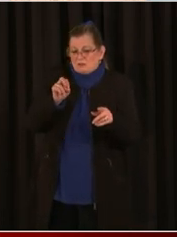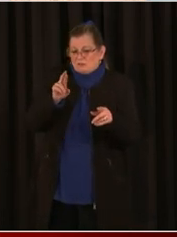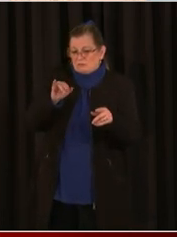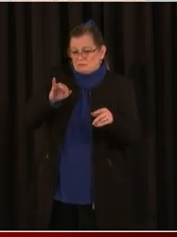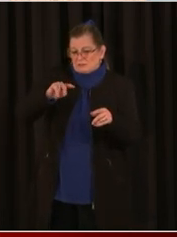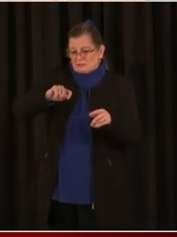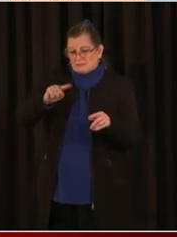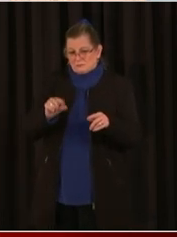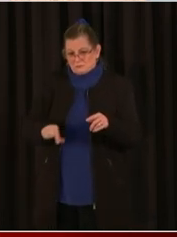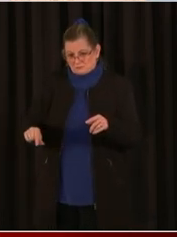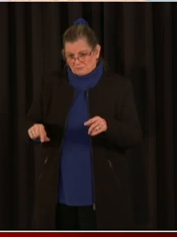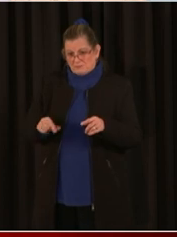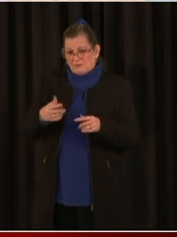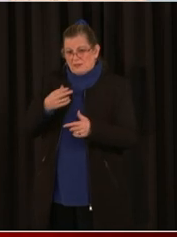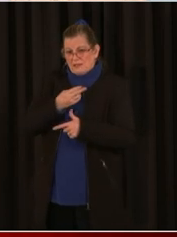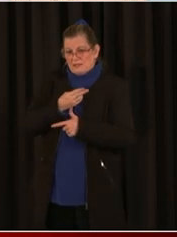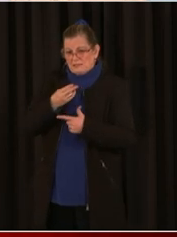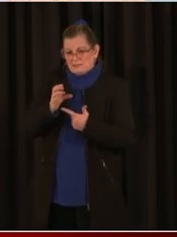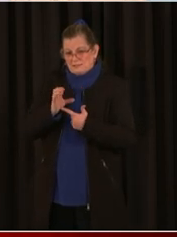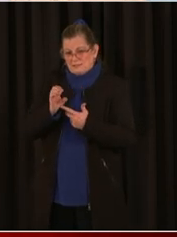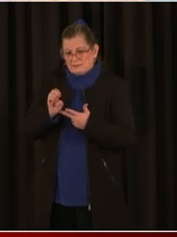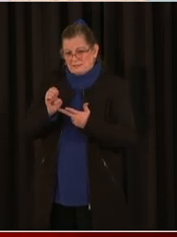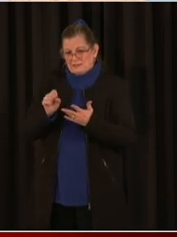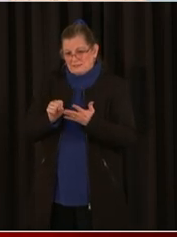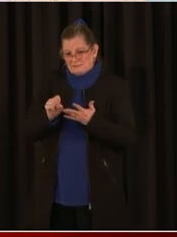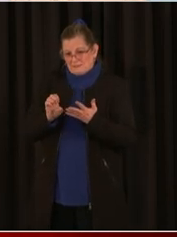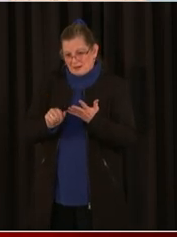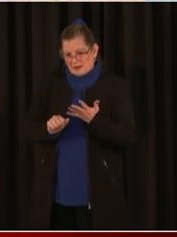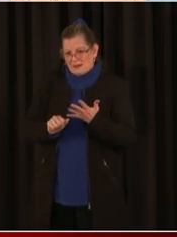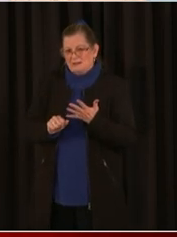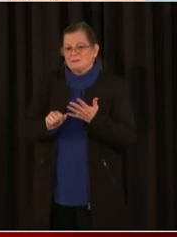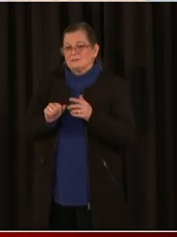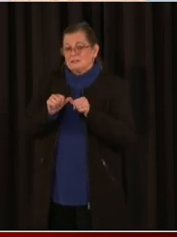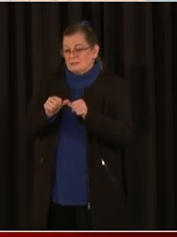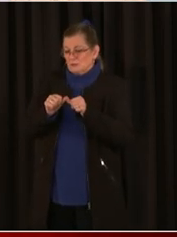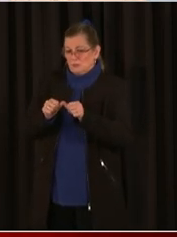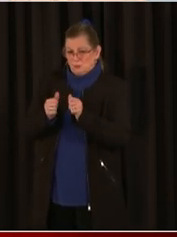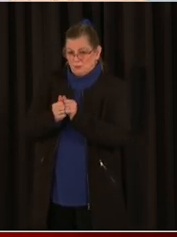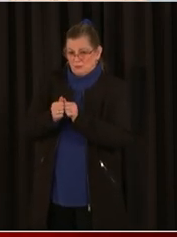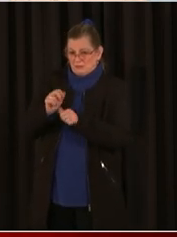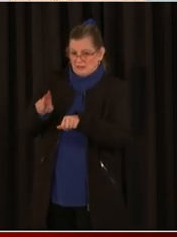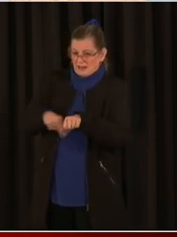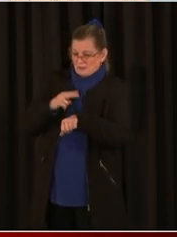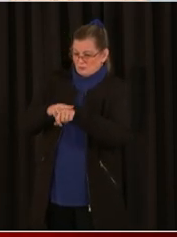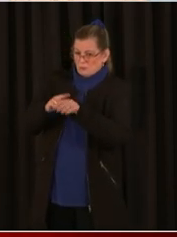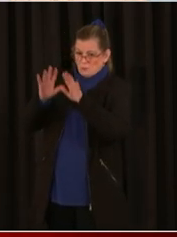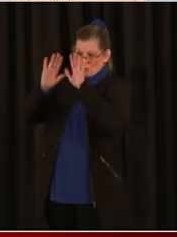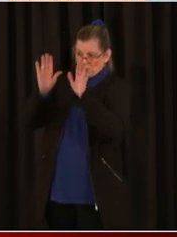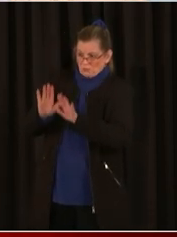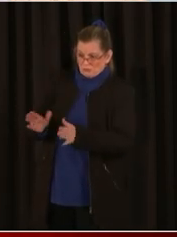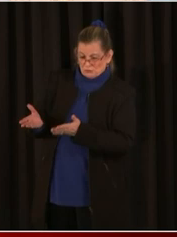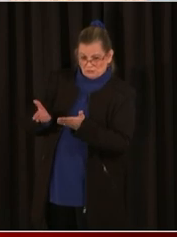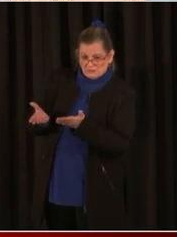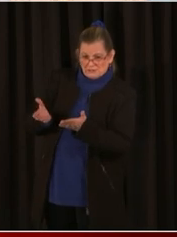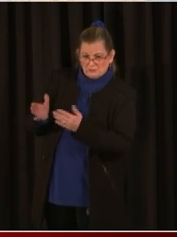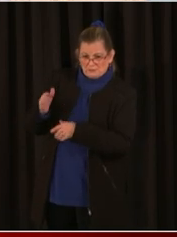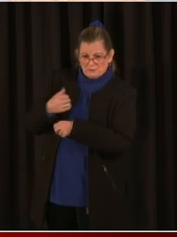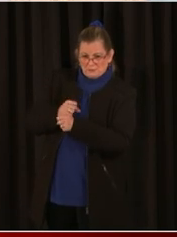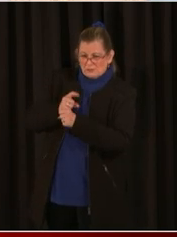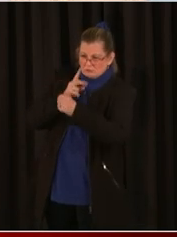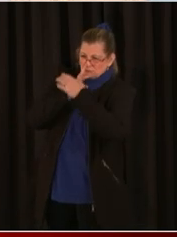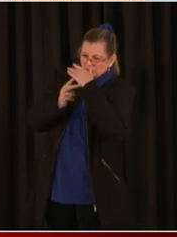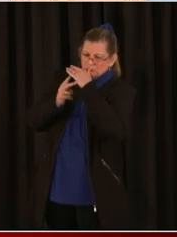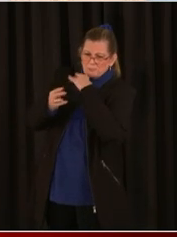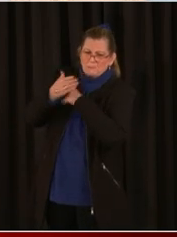HSEMA continue to work with the National Weather Service to make sure we have the best estimate of the weather and how that affects